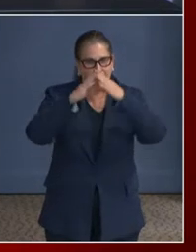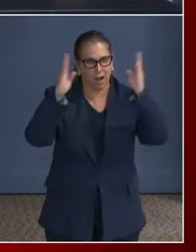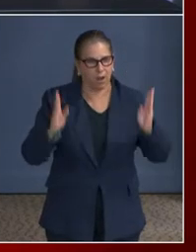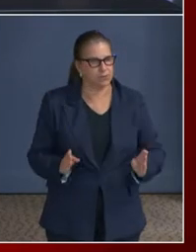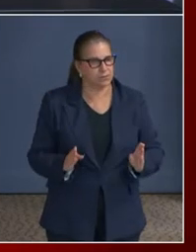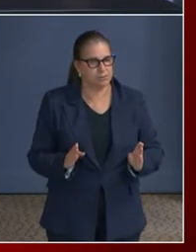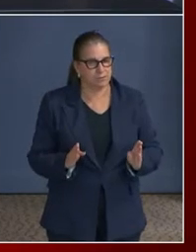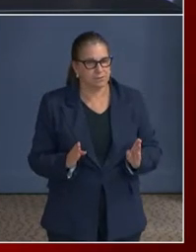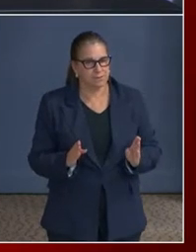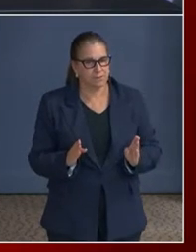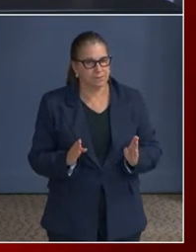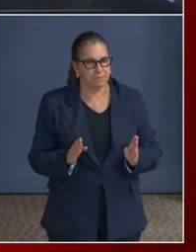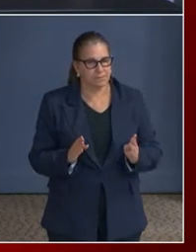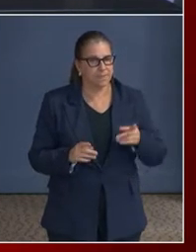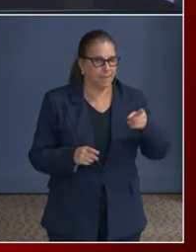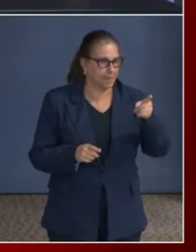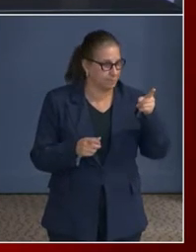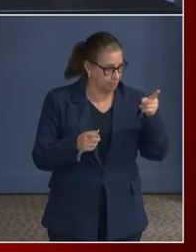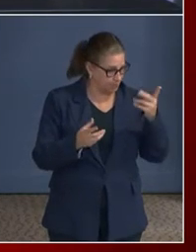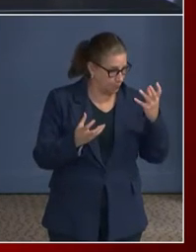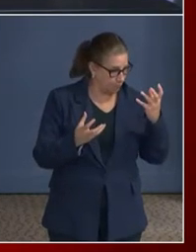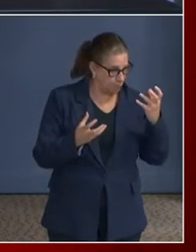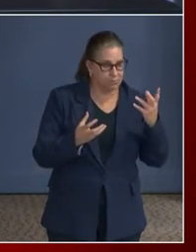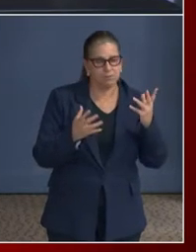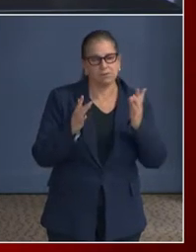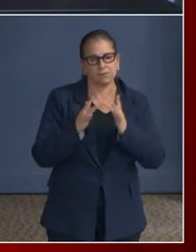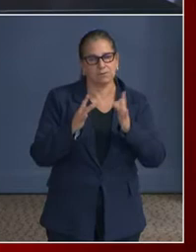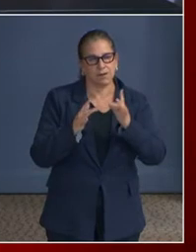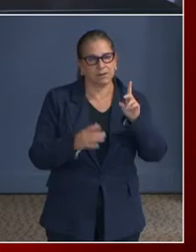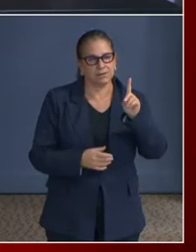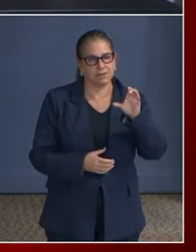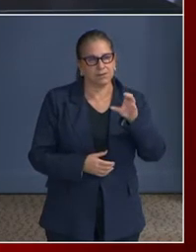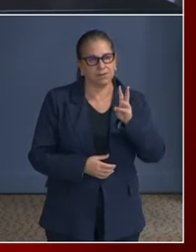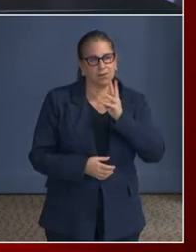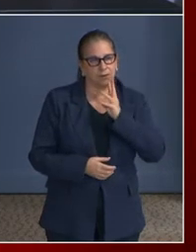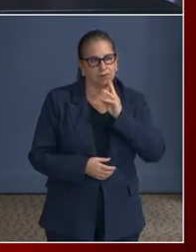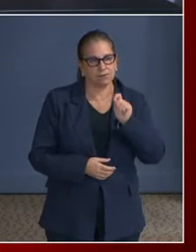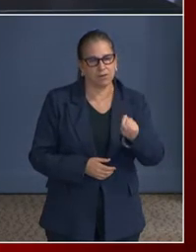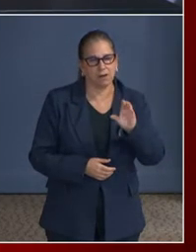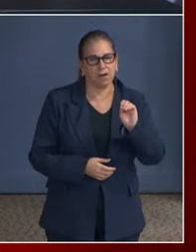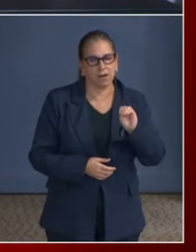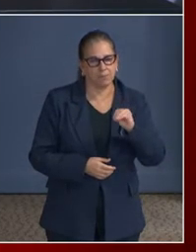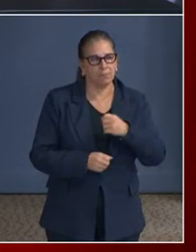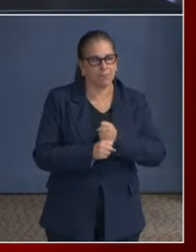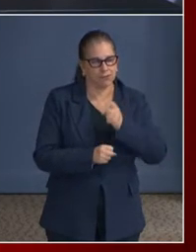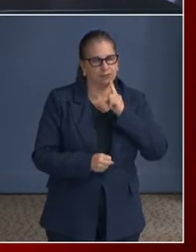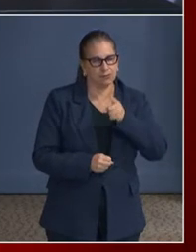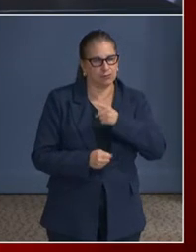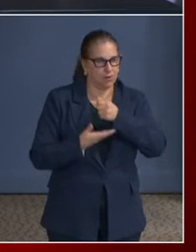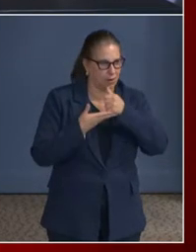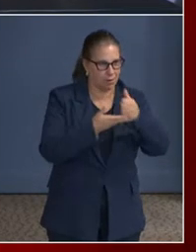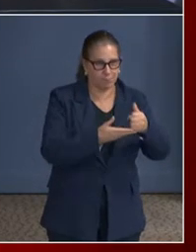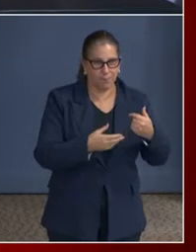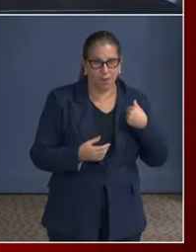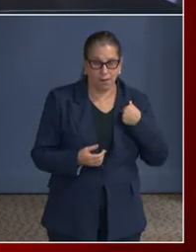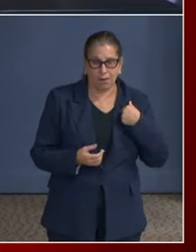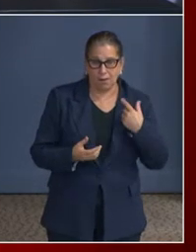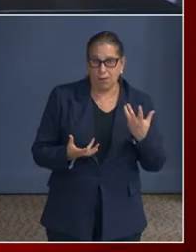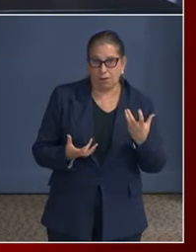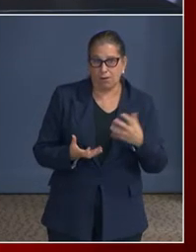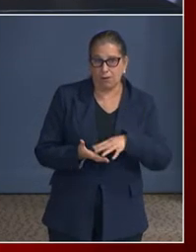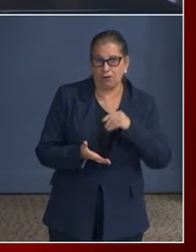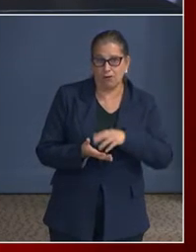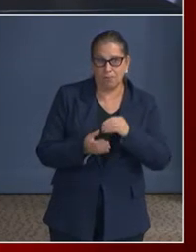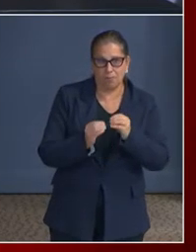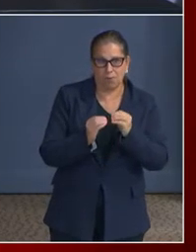that program. And then what I hope to be able to learn from DC Water this week, and I expect to have more conversations